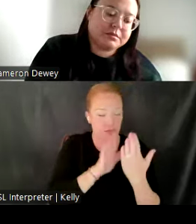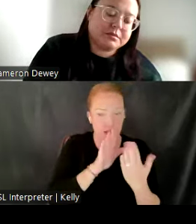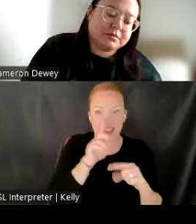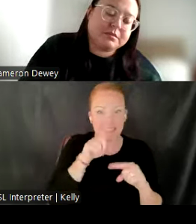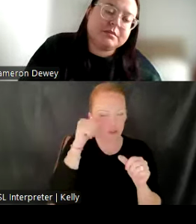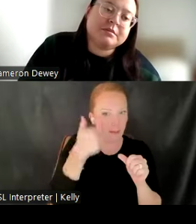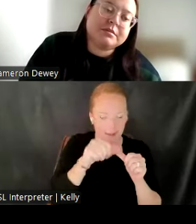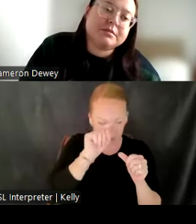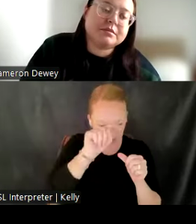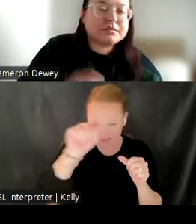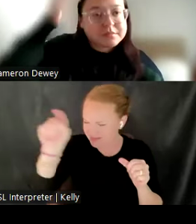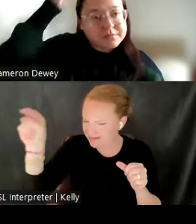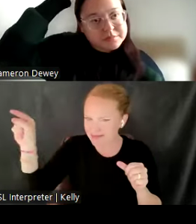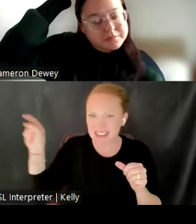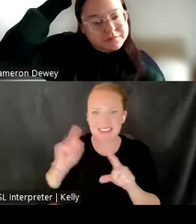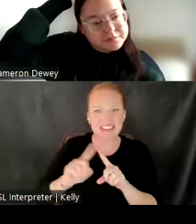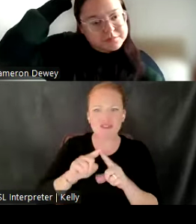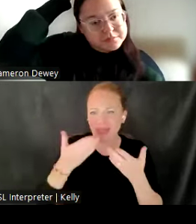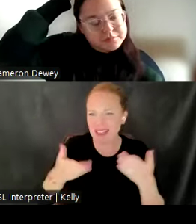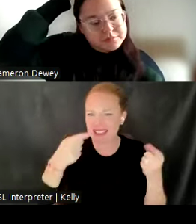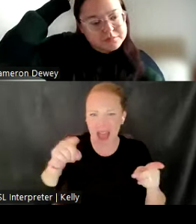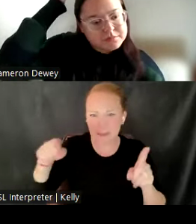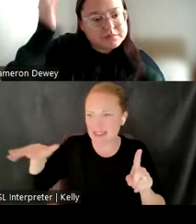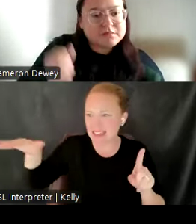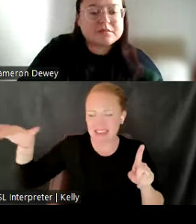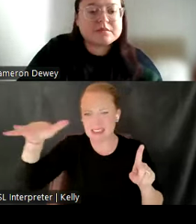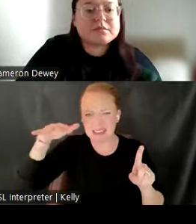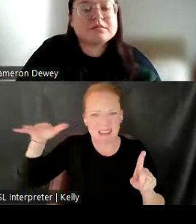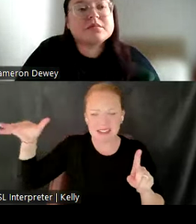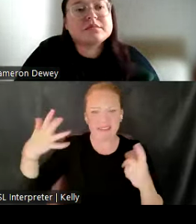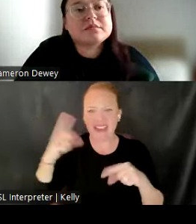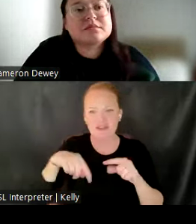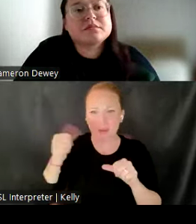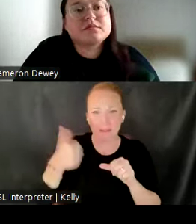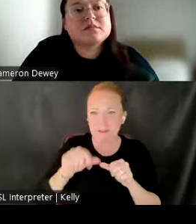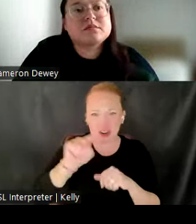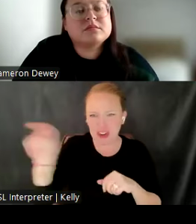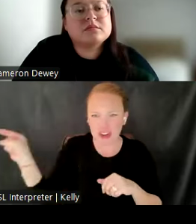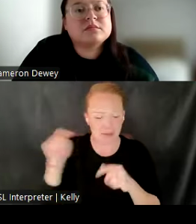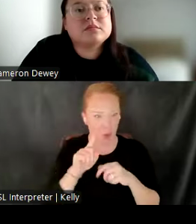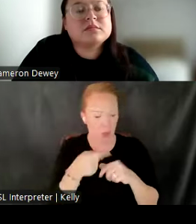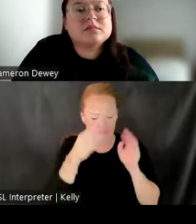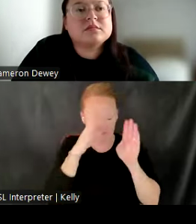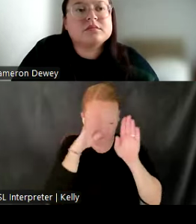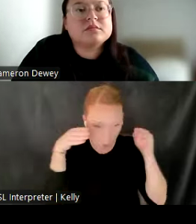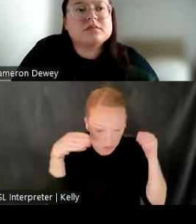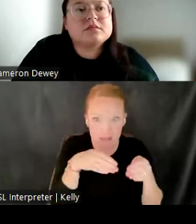recall different information right away. And hopefully in the next activity that we